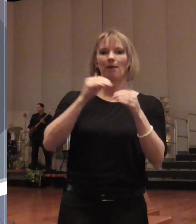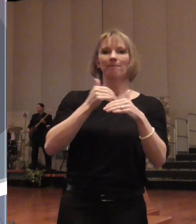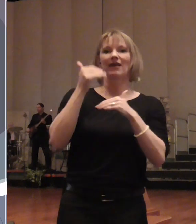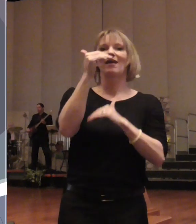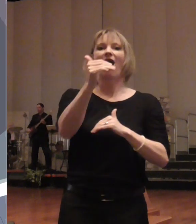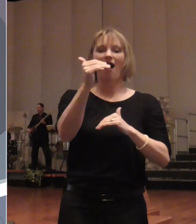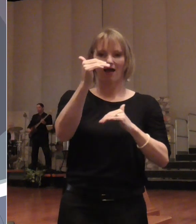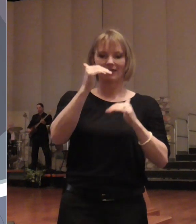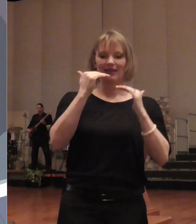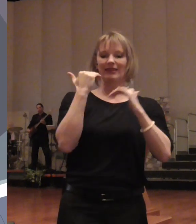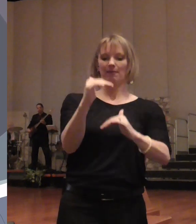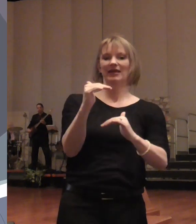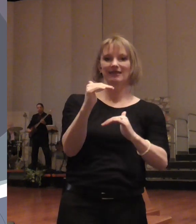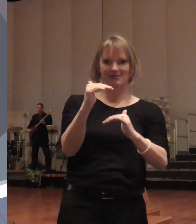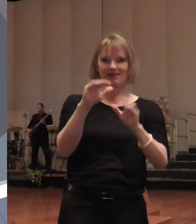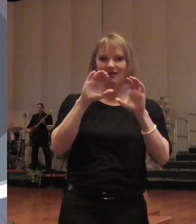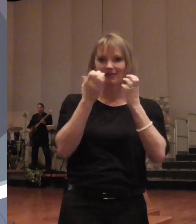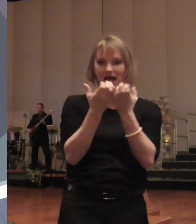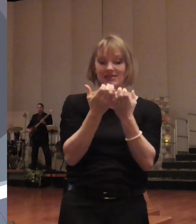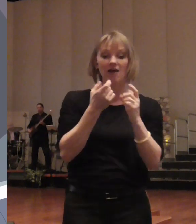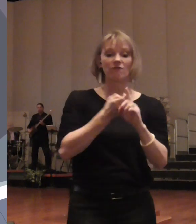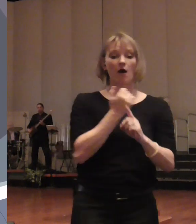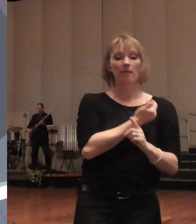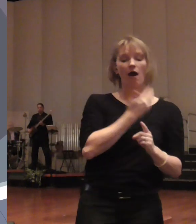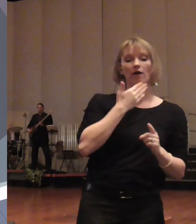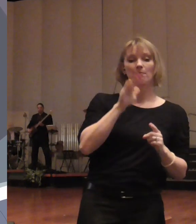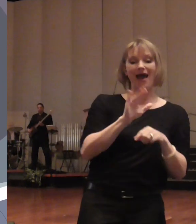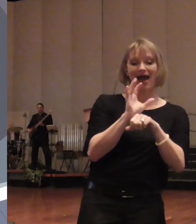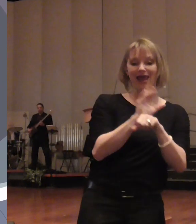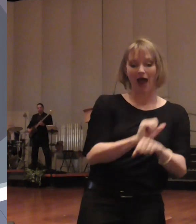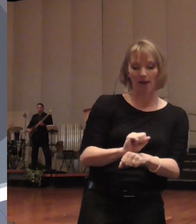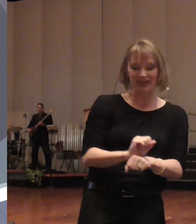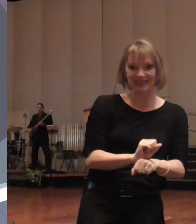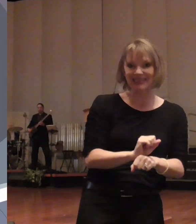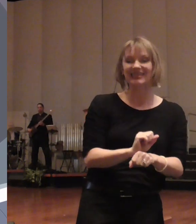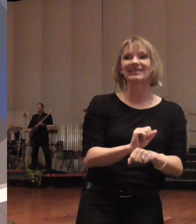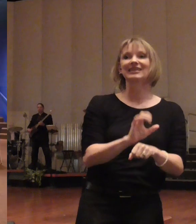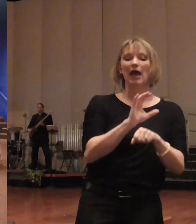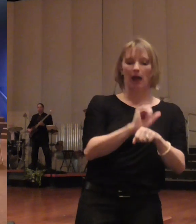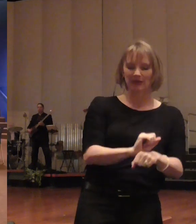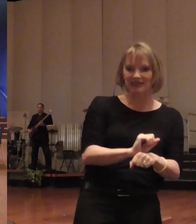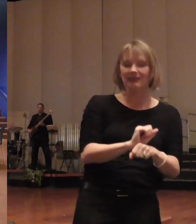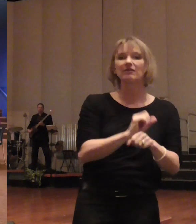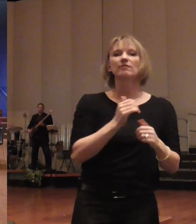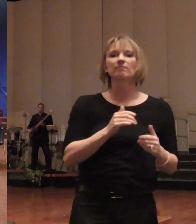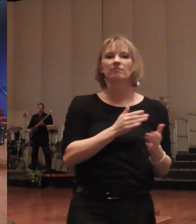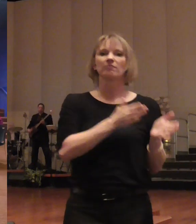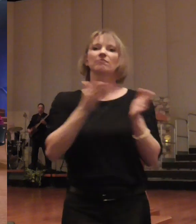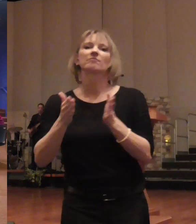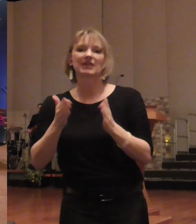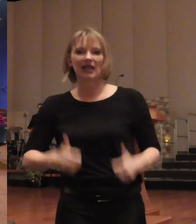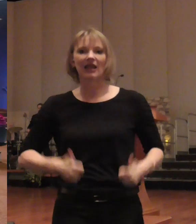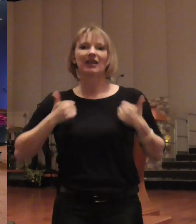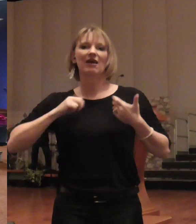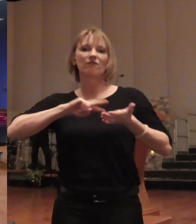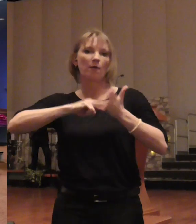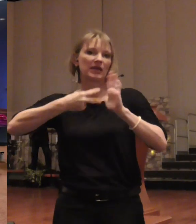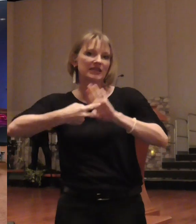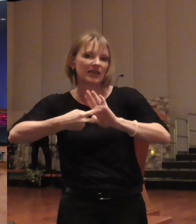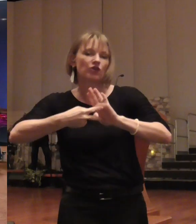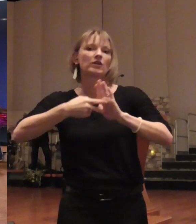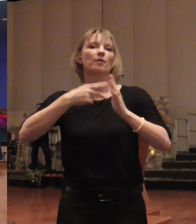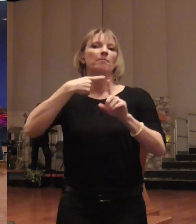all about moving from those bad habits that we've gotten into to living from a place of intentionality and